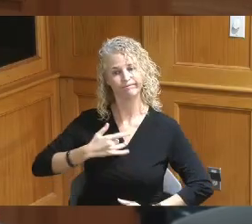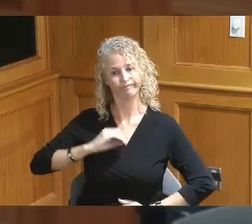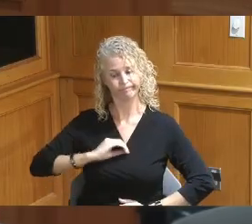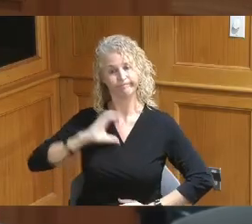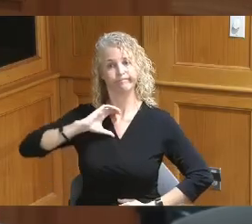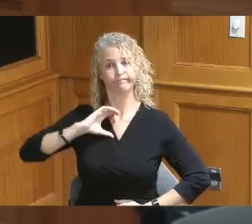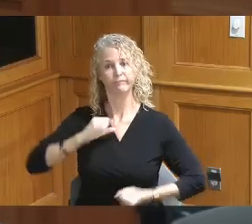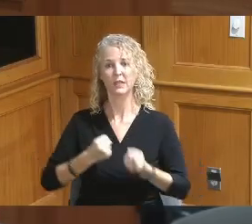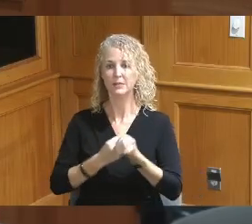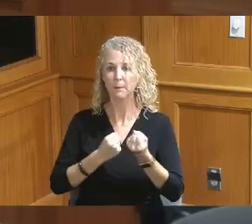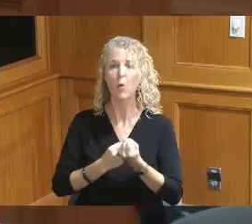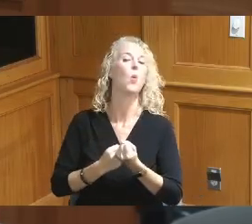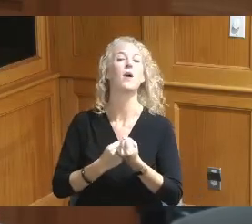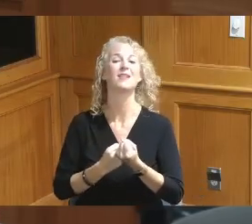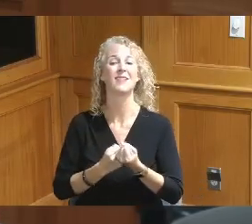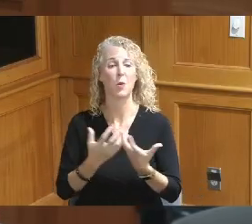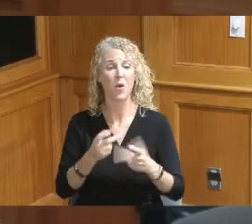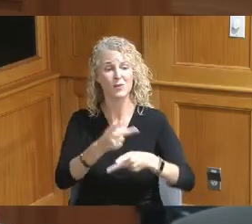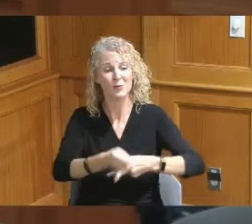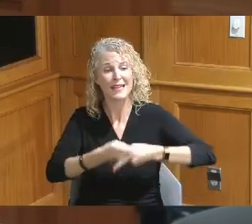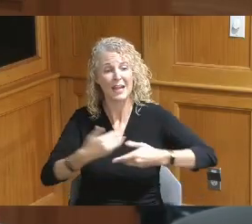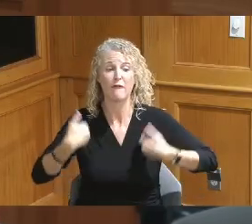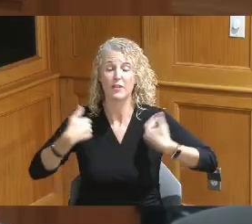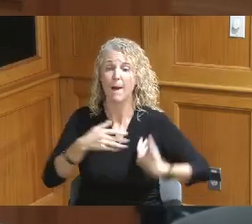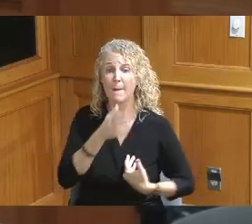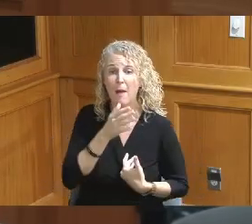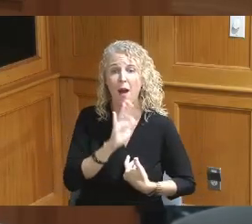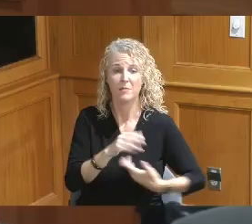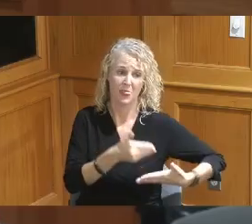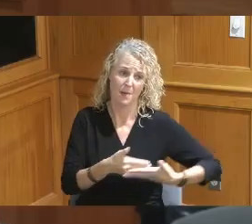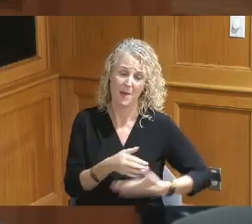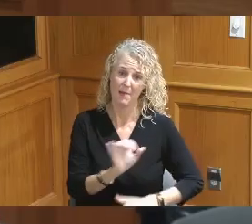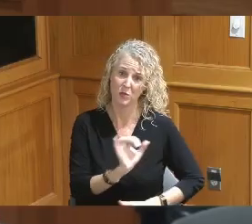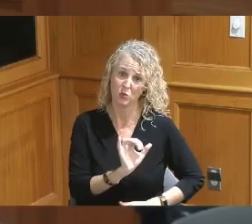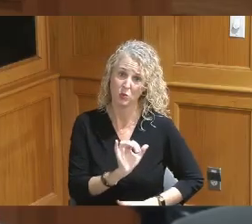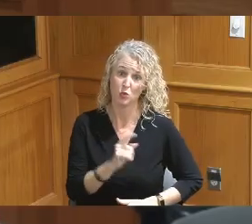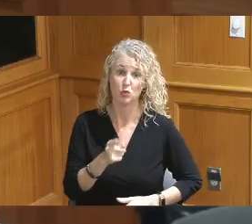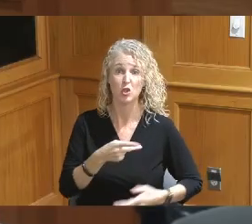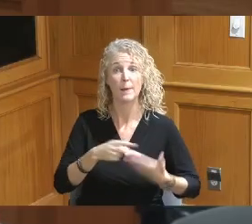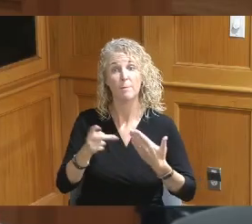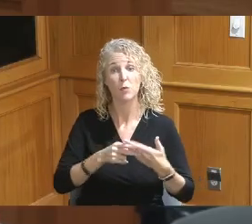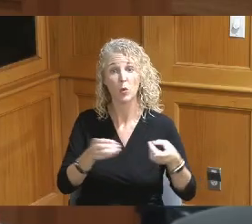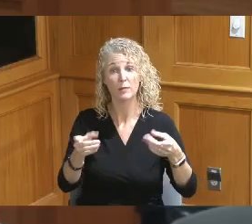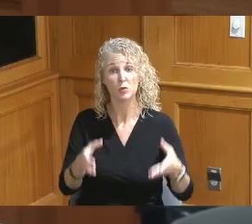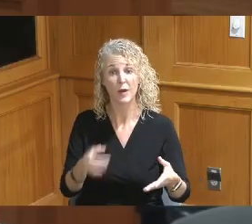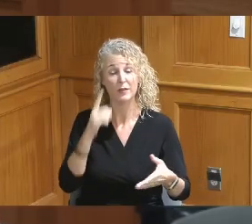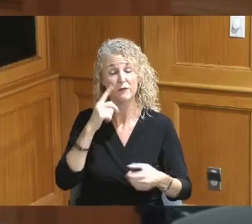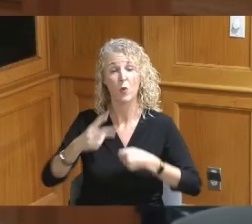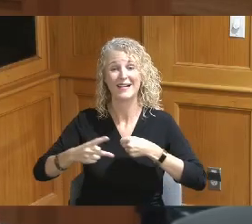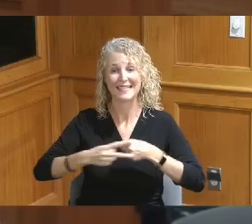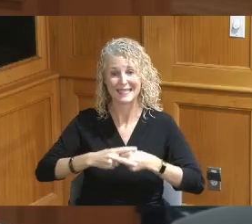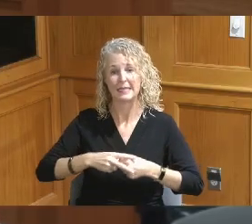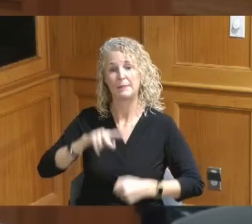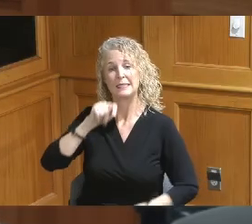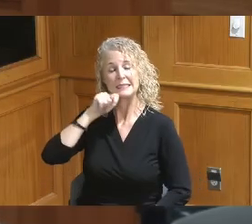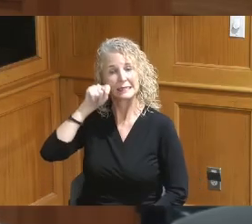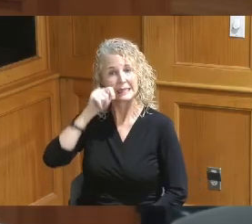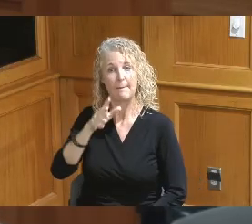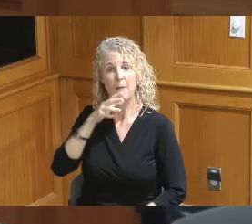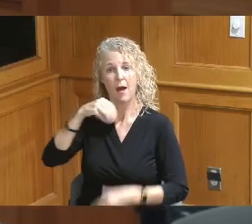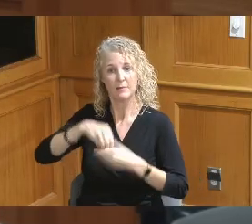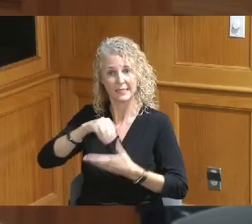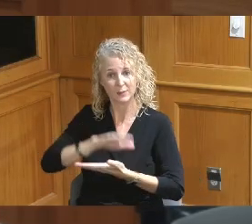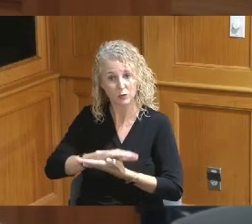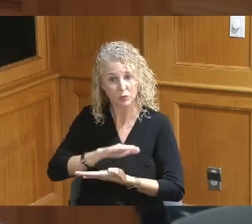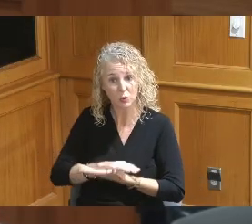support, and success for young mothers and their babies in Hamilton County. As program director for Keeping Teen Moms in School program,